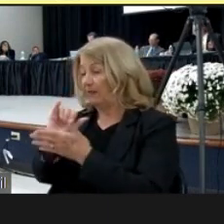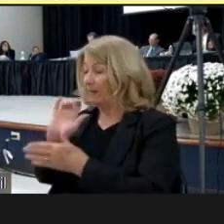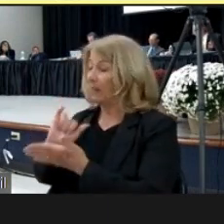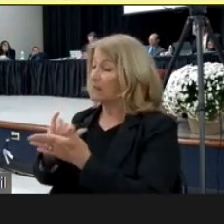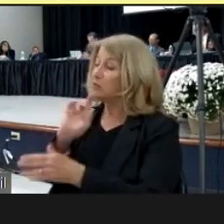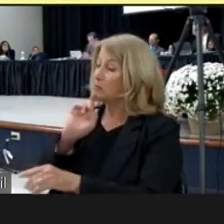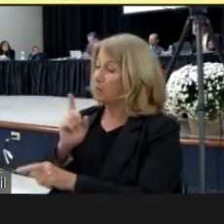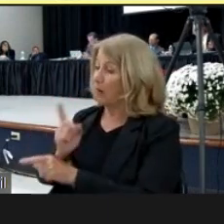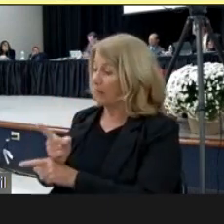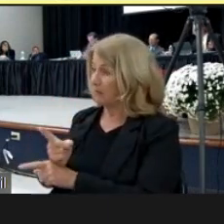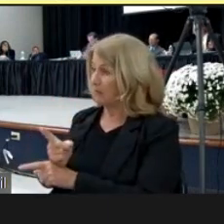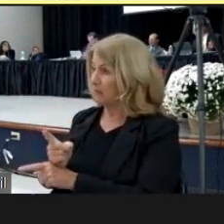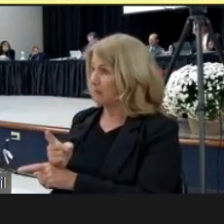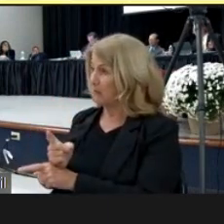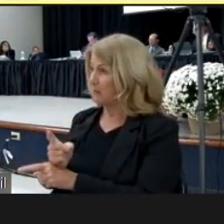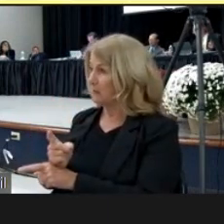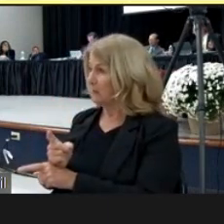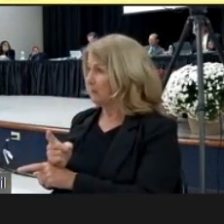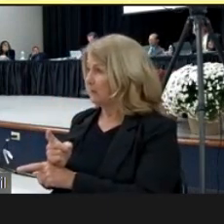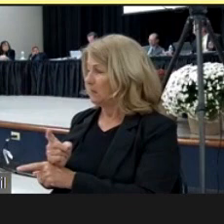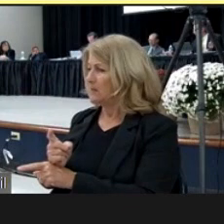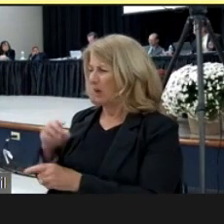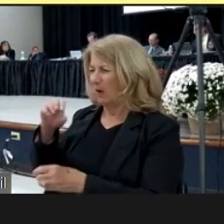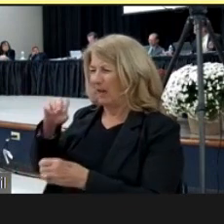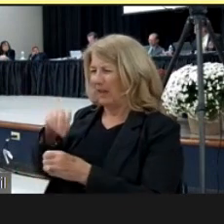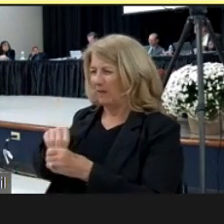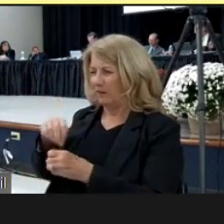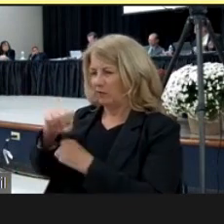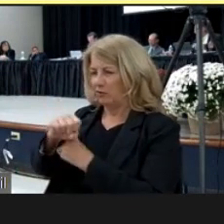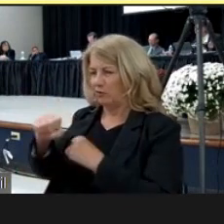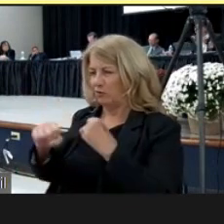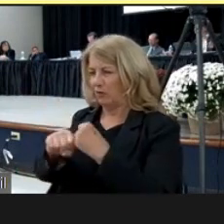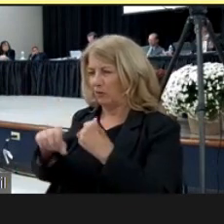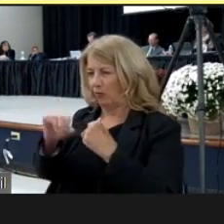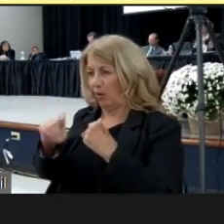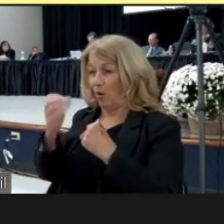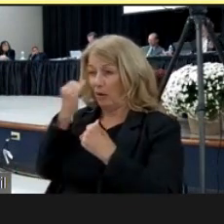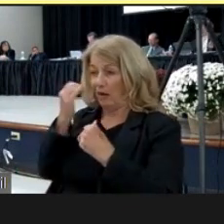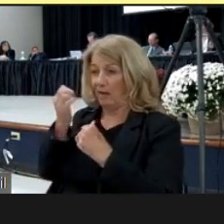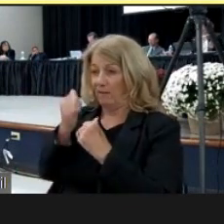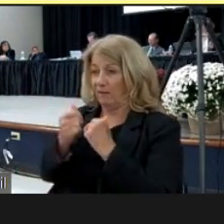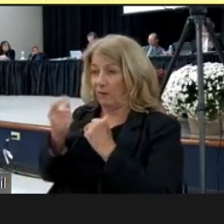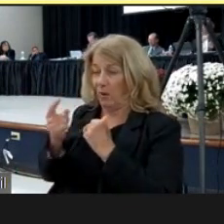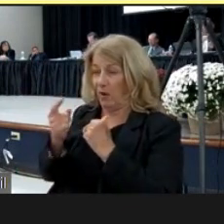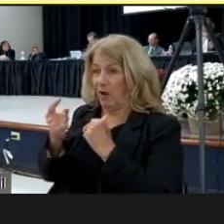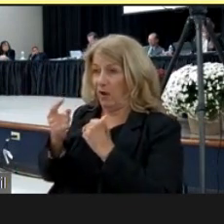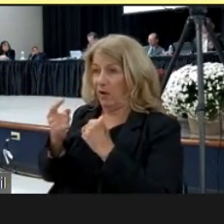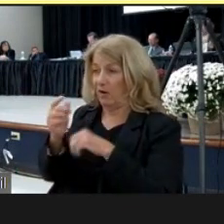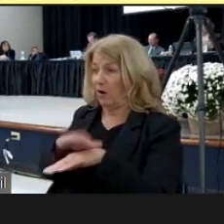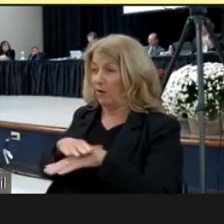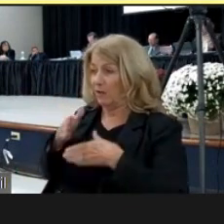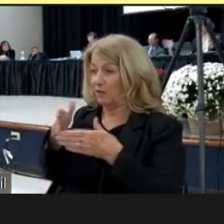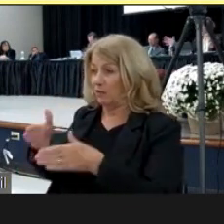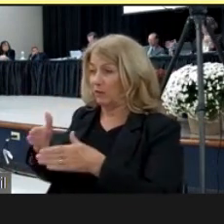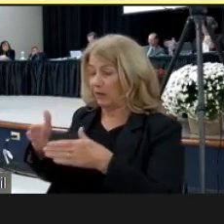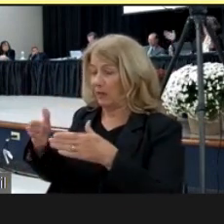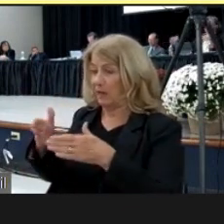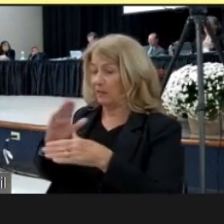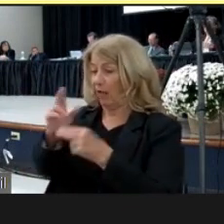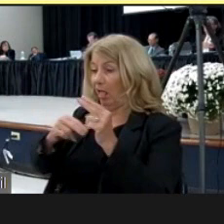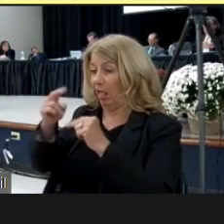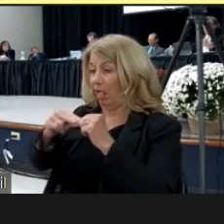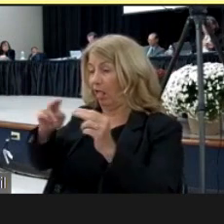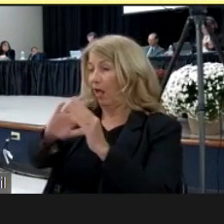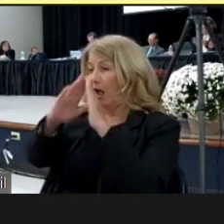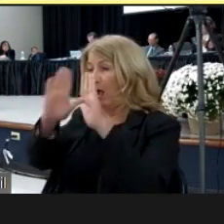Has there been any study around like infrastructure load? Like if you all of a sudden everybody on that street has a house out back and they've got twice as